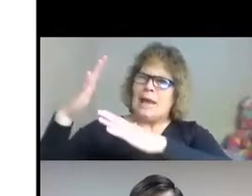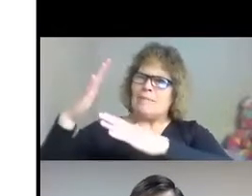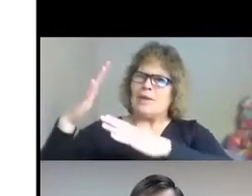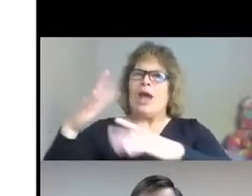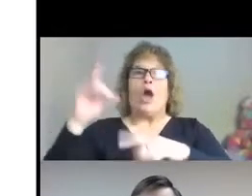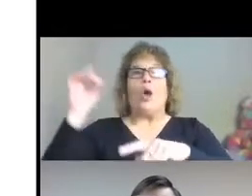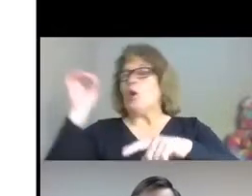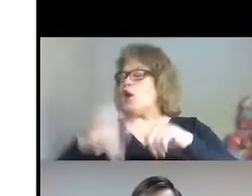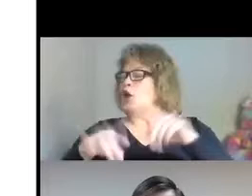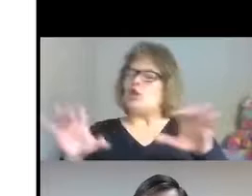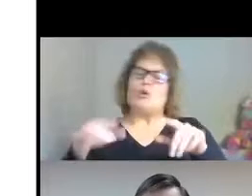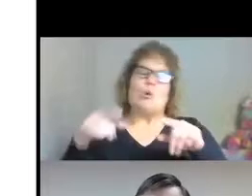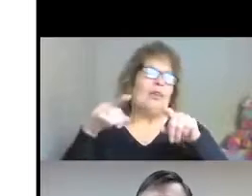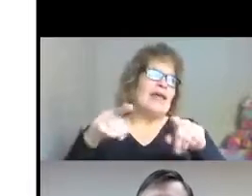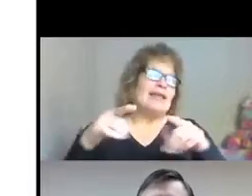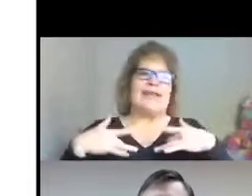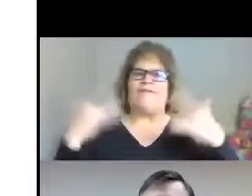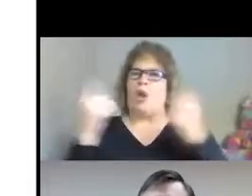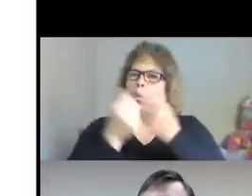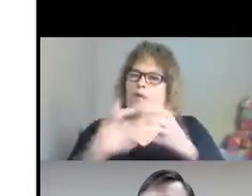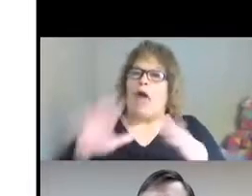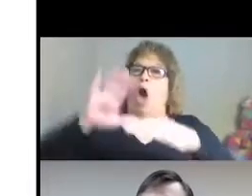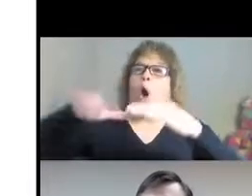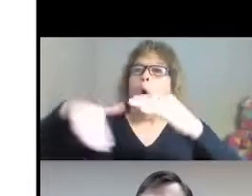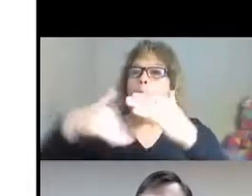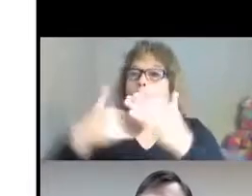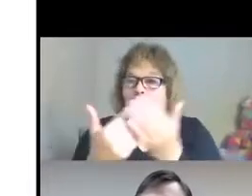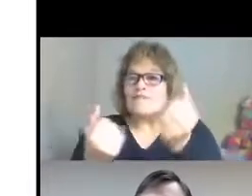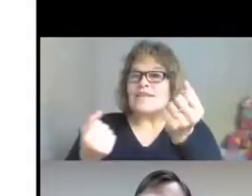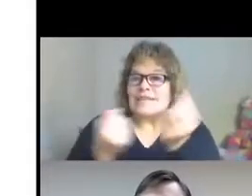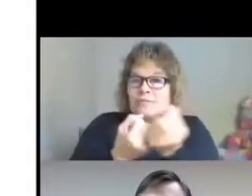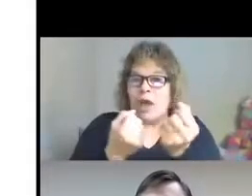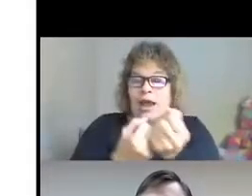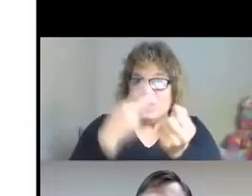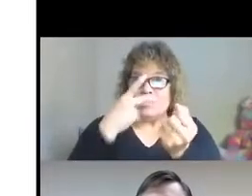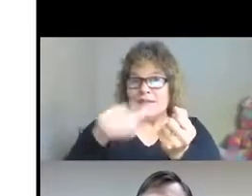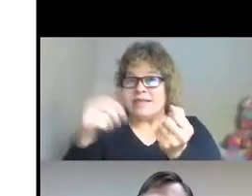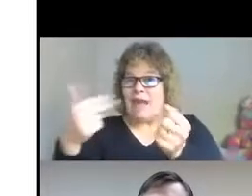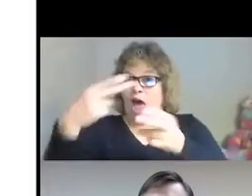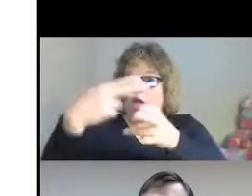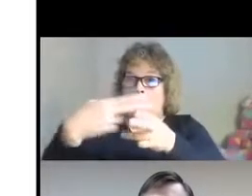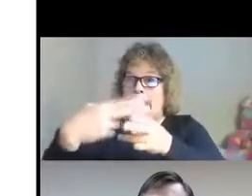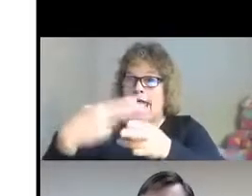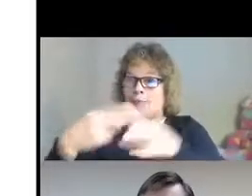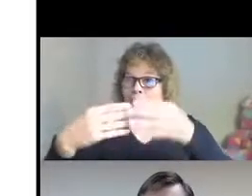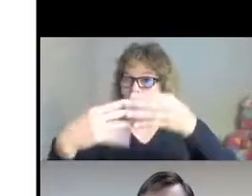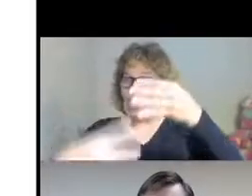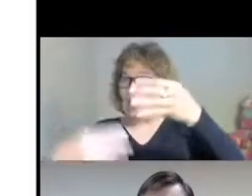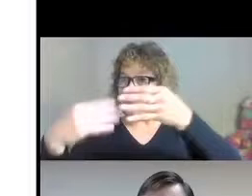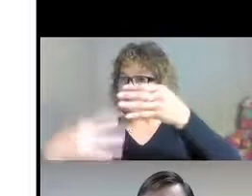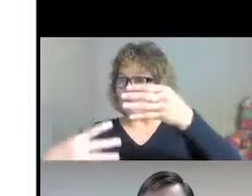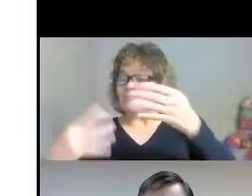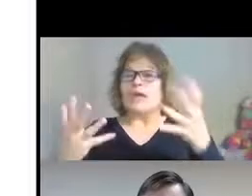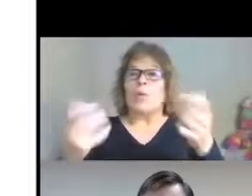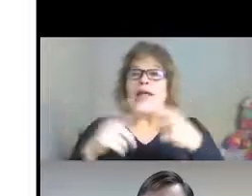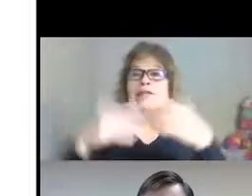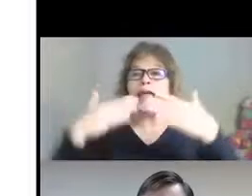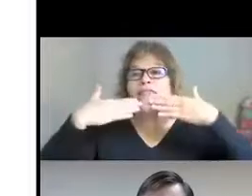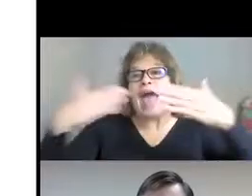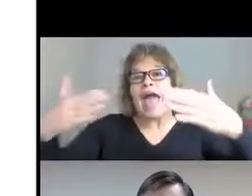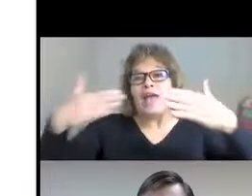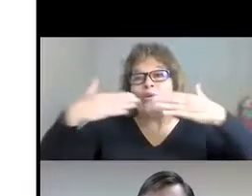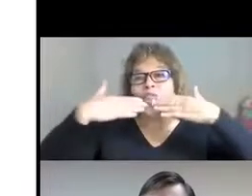event without all of our sponsors. You'll see all others listed as well. And I just want to say thank you